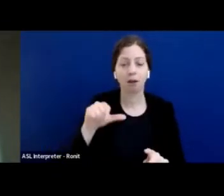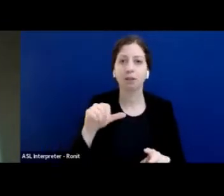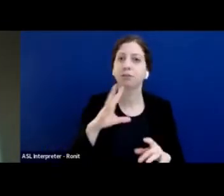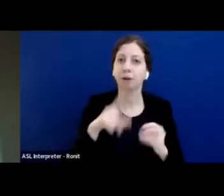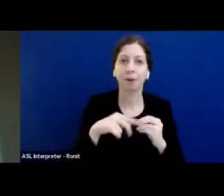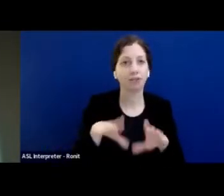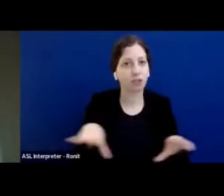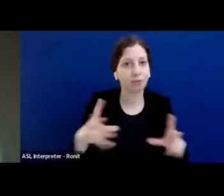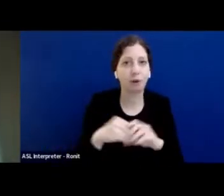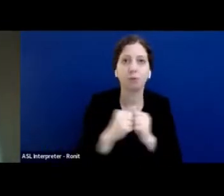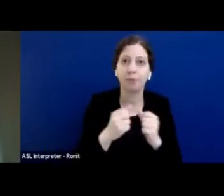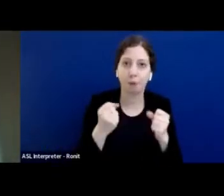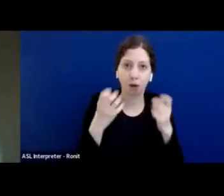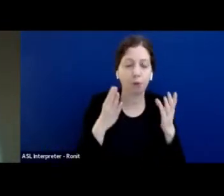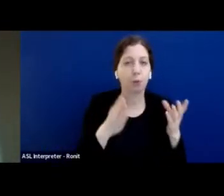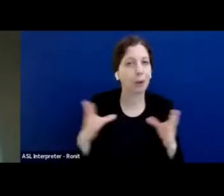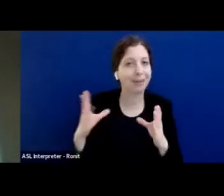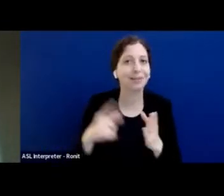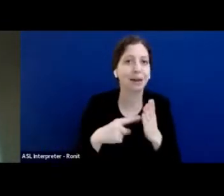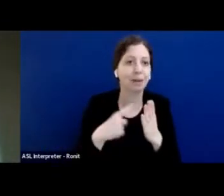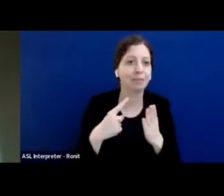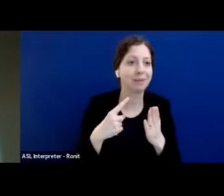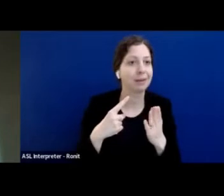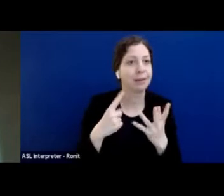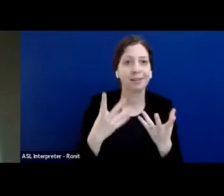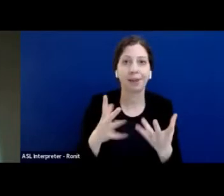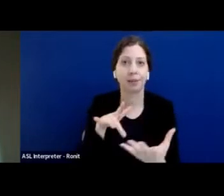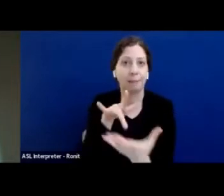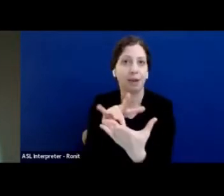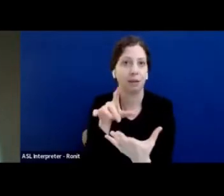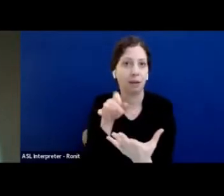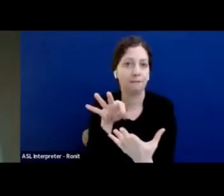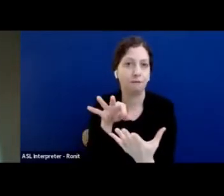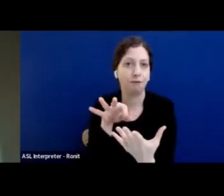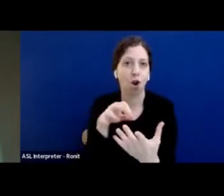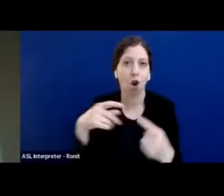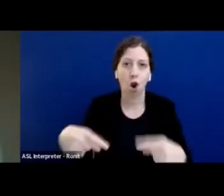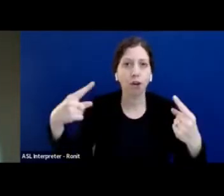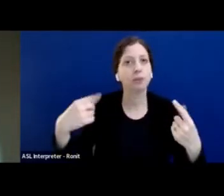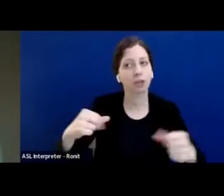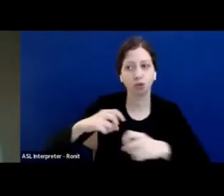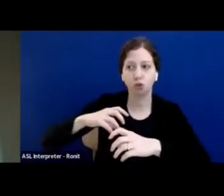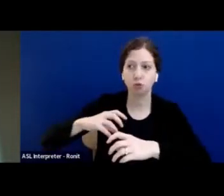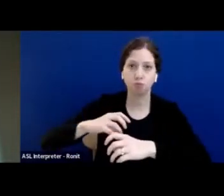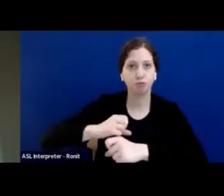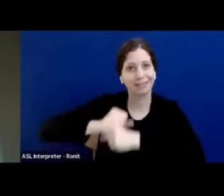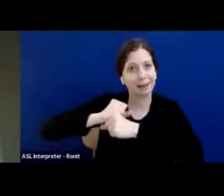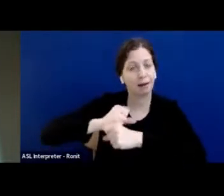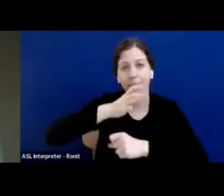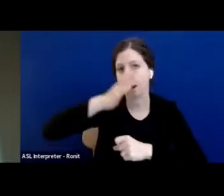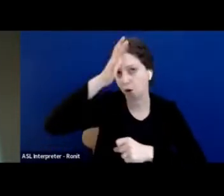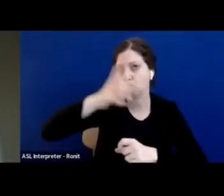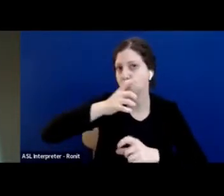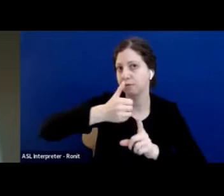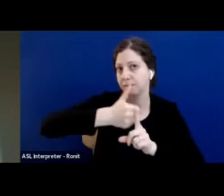involved in multiple ways. Sometimes they get in the middle of arguments trying to protect their parent who is being abused, or they get physically